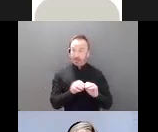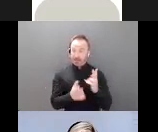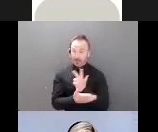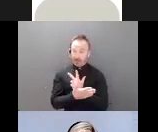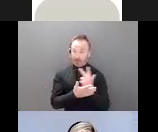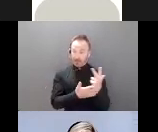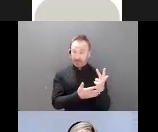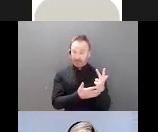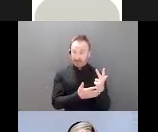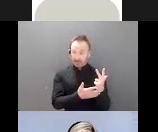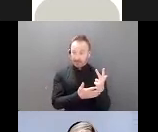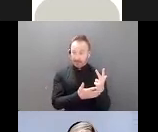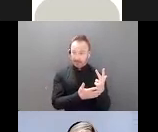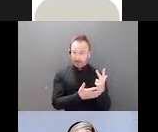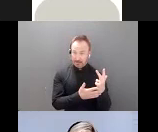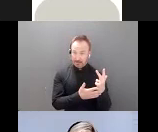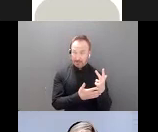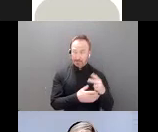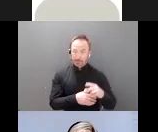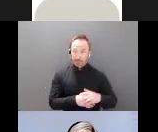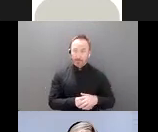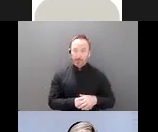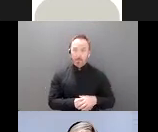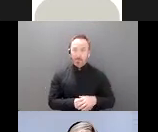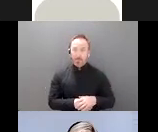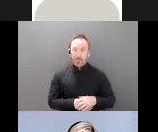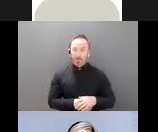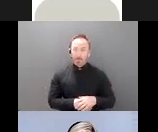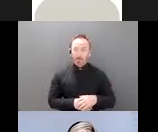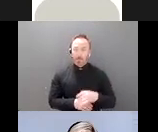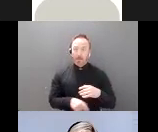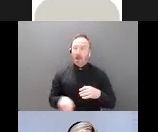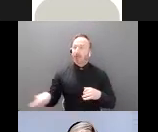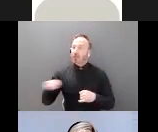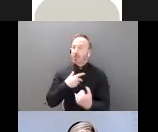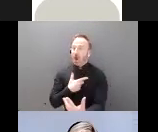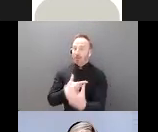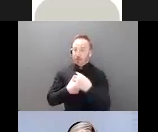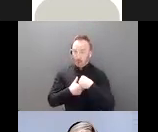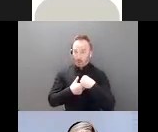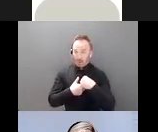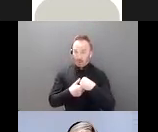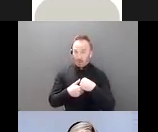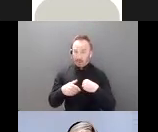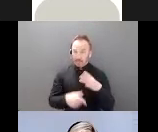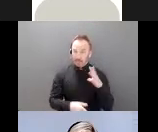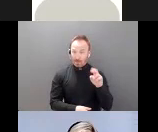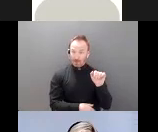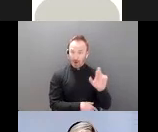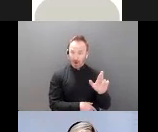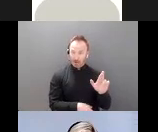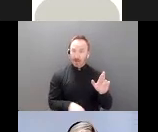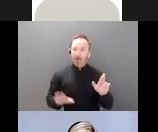If you're here and you've got a sort of a diverse background in caring